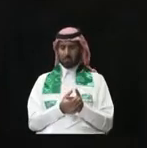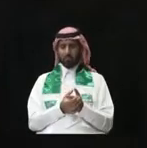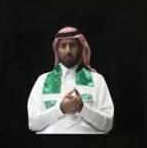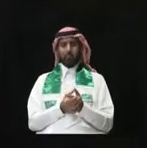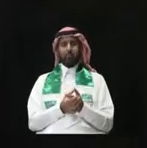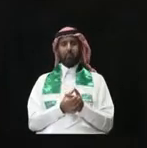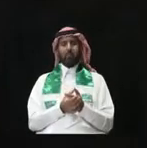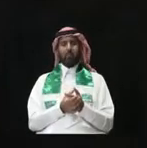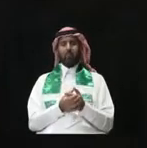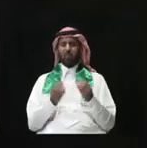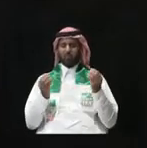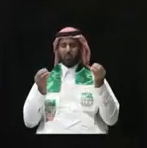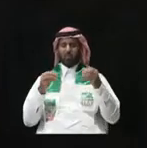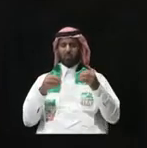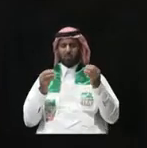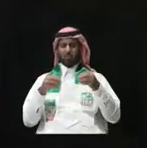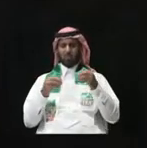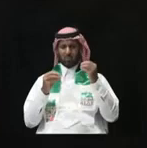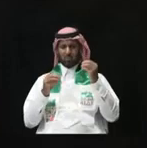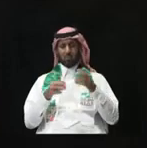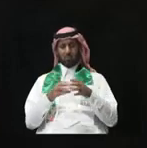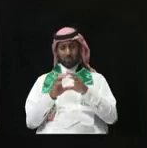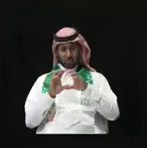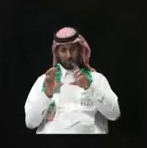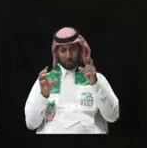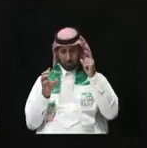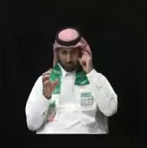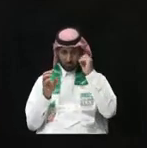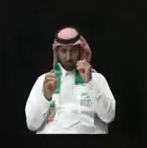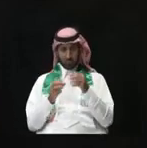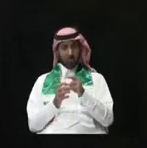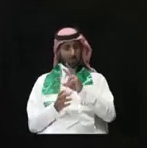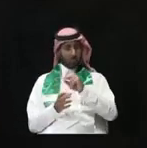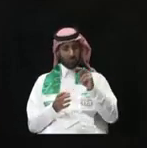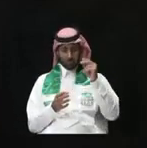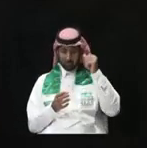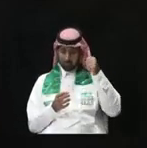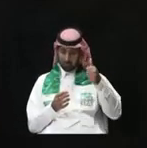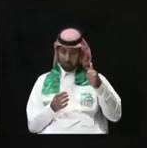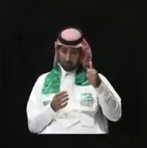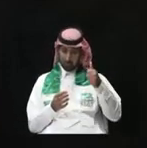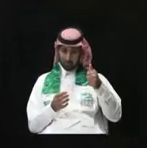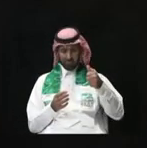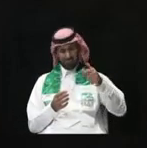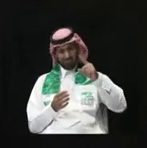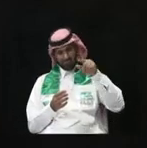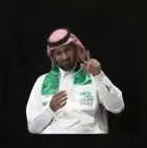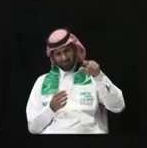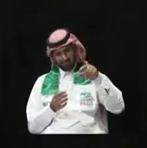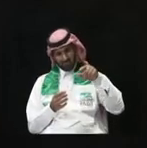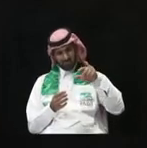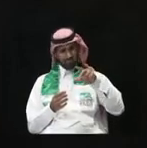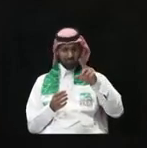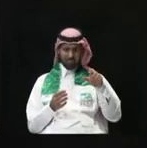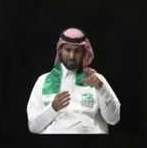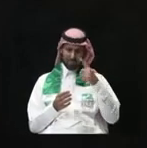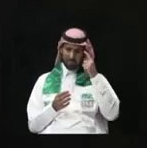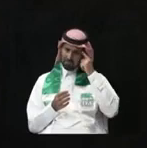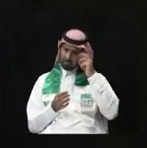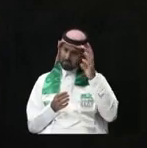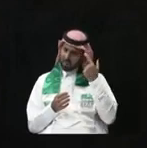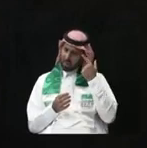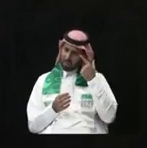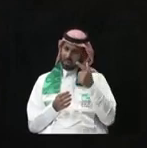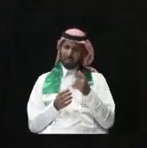amount of information online or on the internet. Are they all right? Are they all reliable?